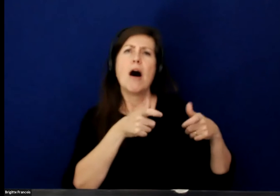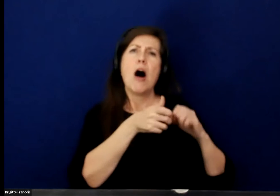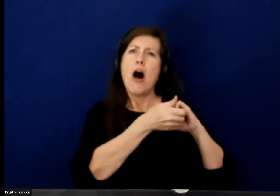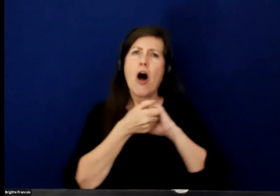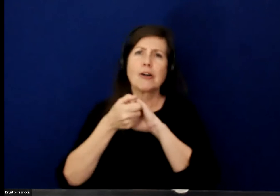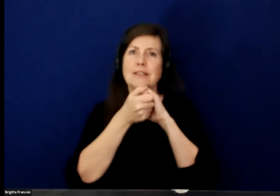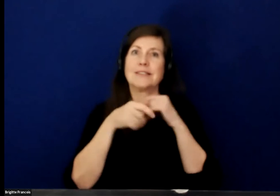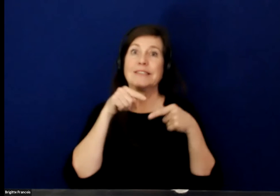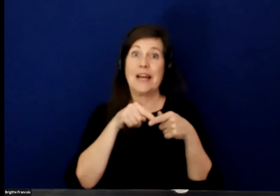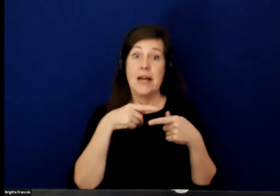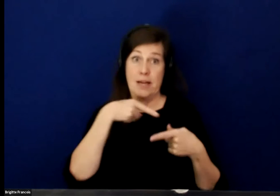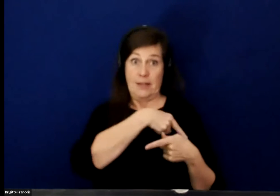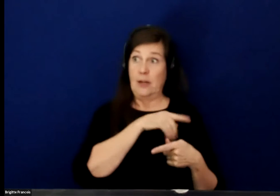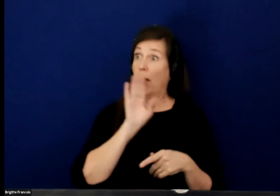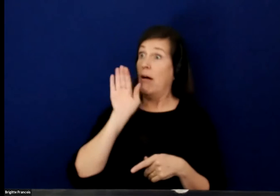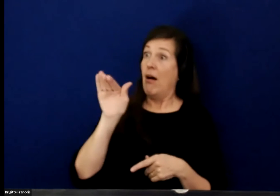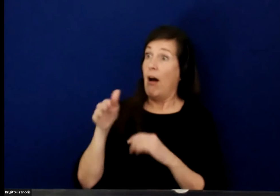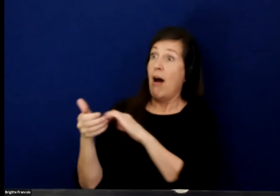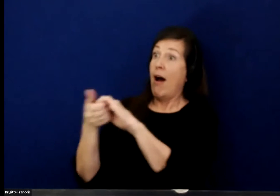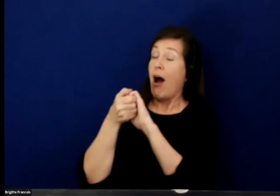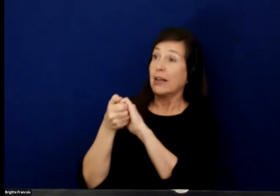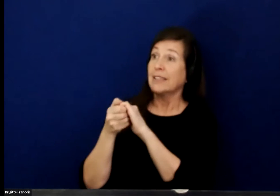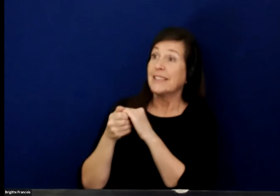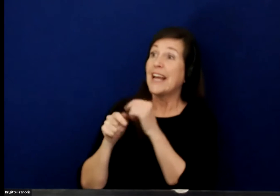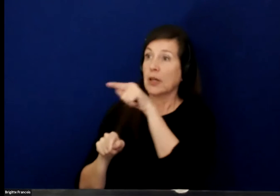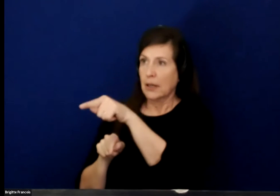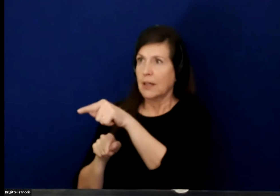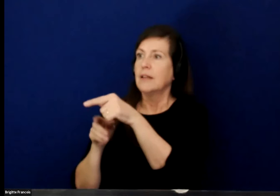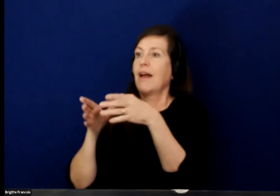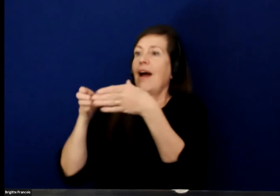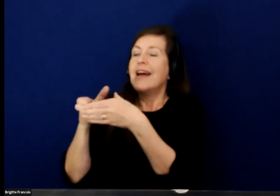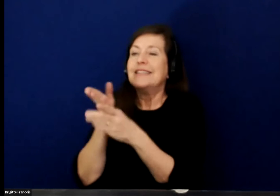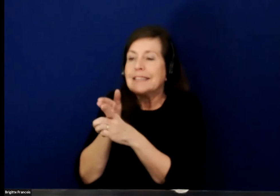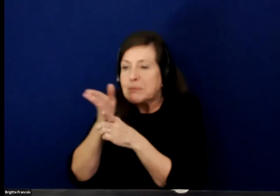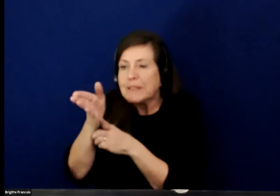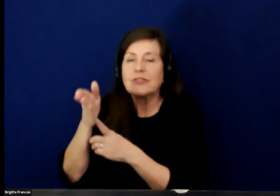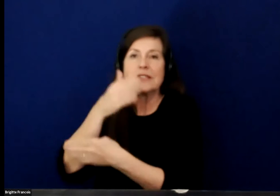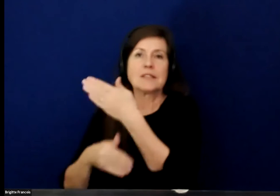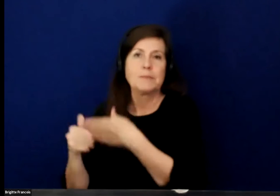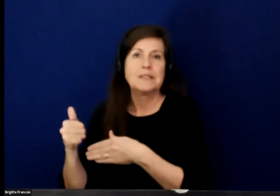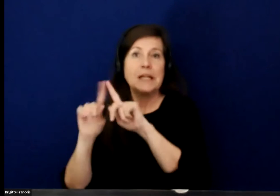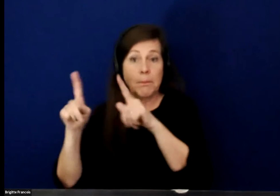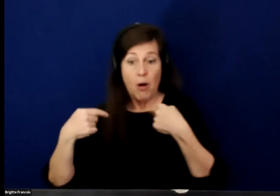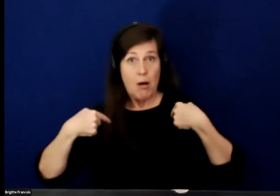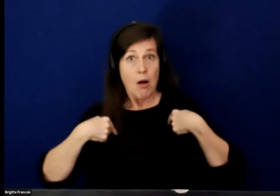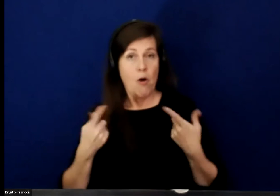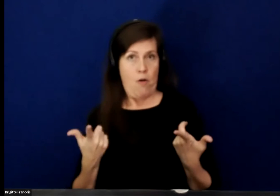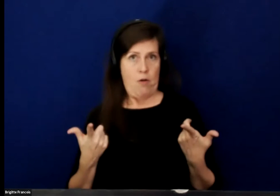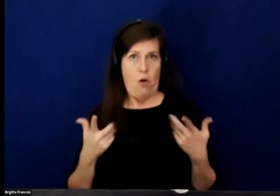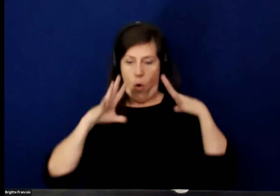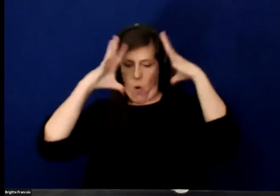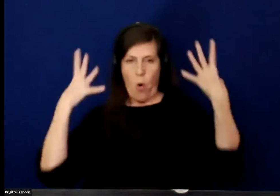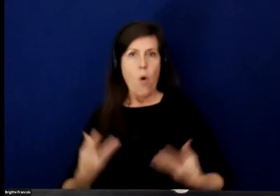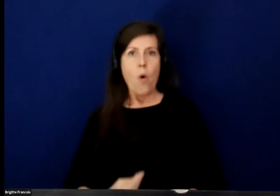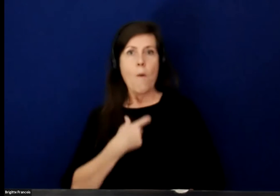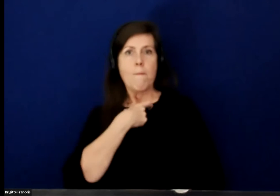reach us. But to get the wider, like being a whole person makes it fulfilling for